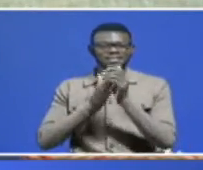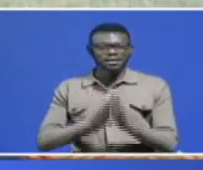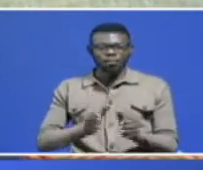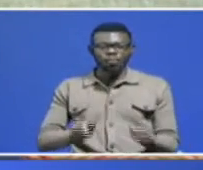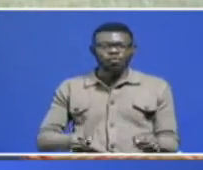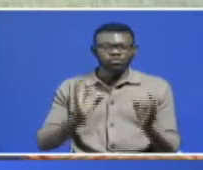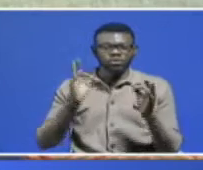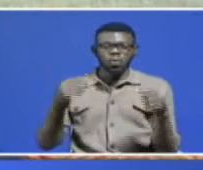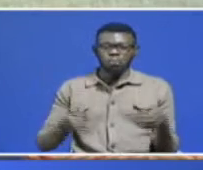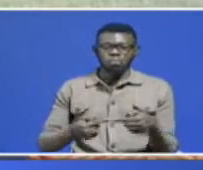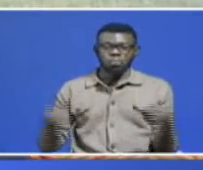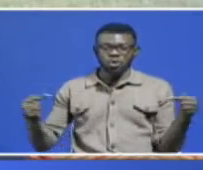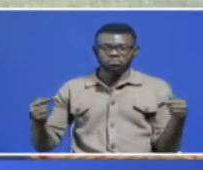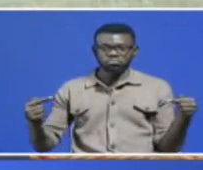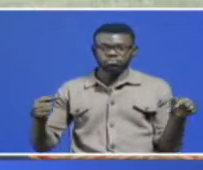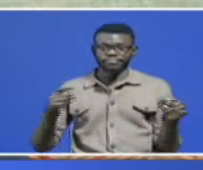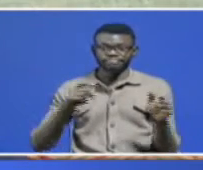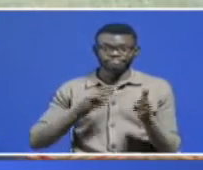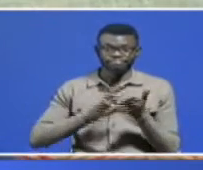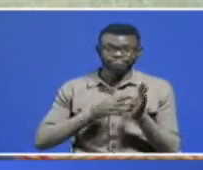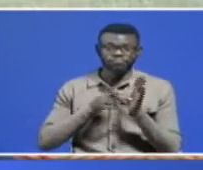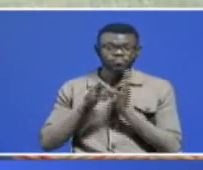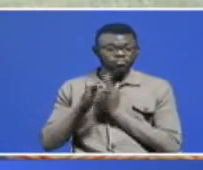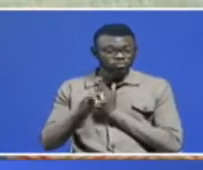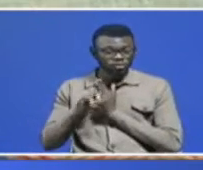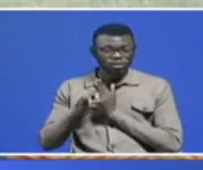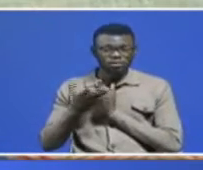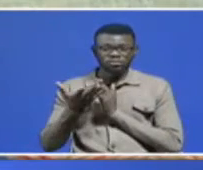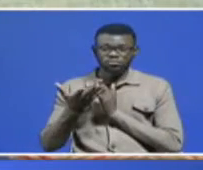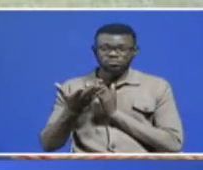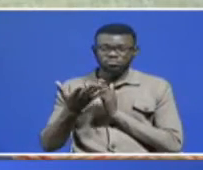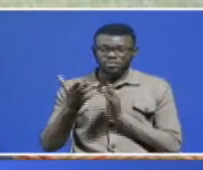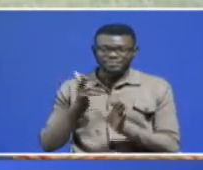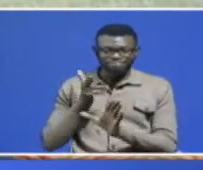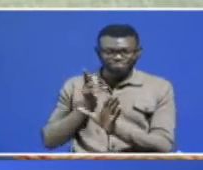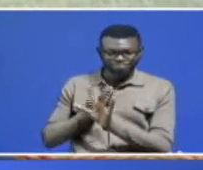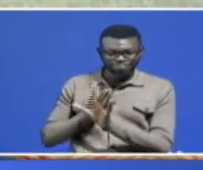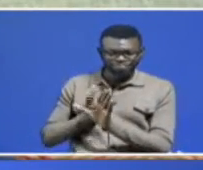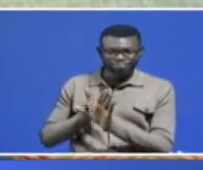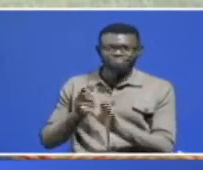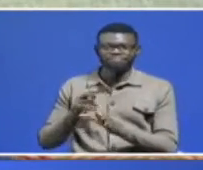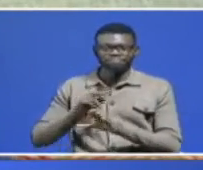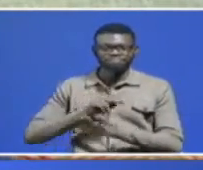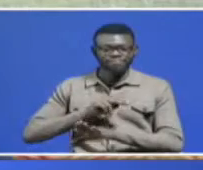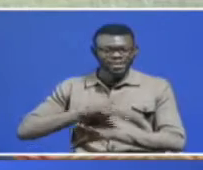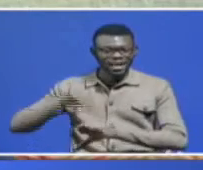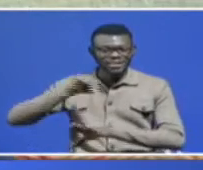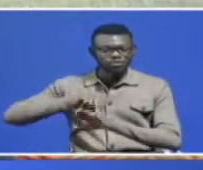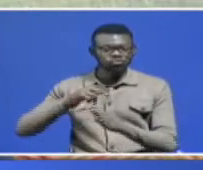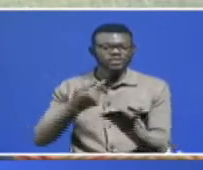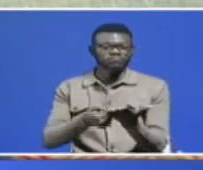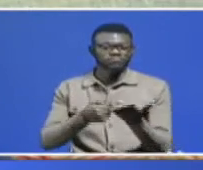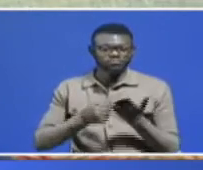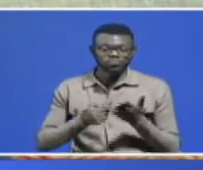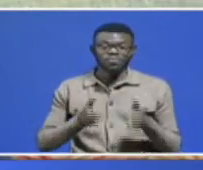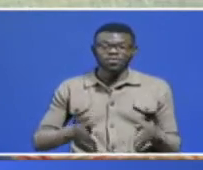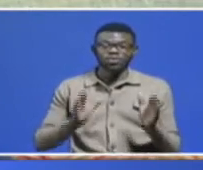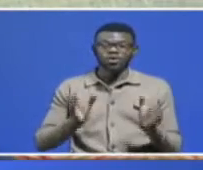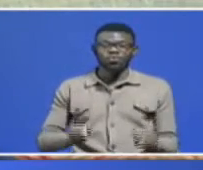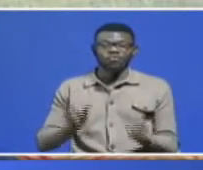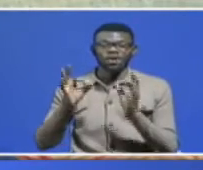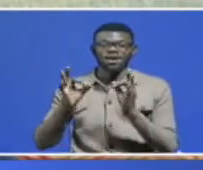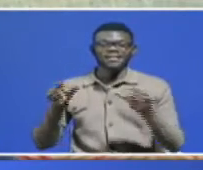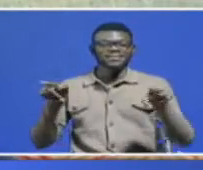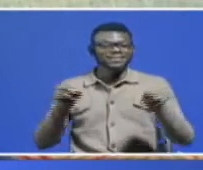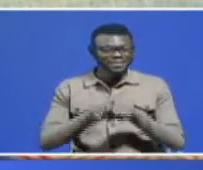opposition, that would allow such a serious contender to participate in national discourse in a formalized manner. There is also